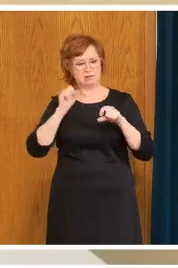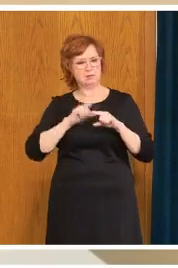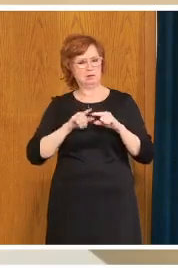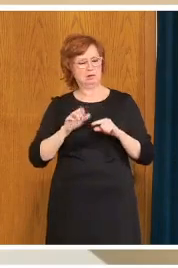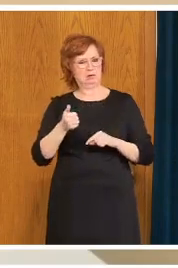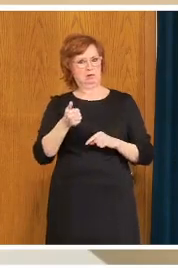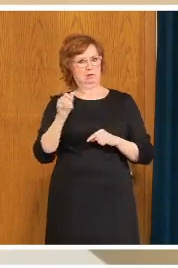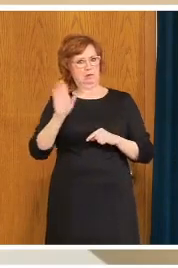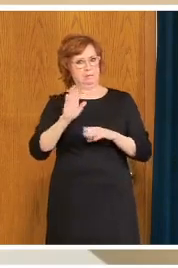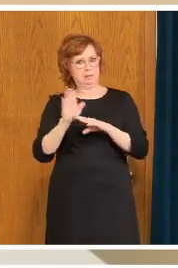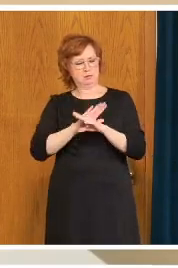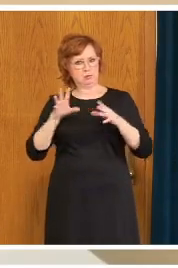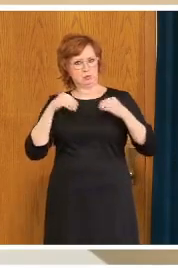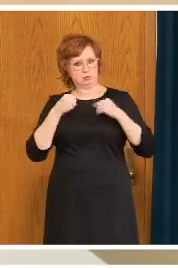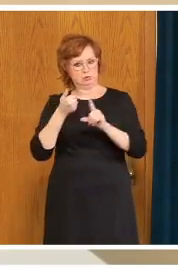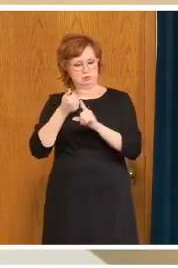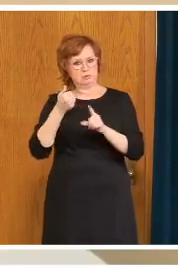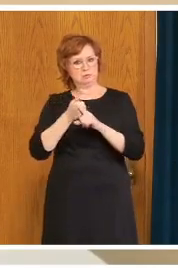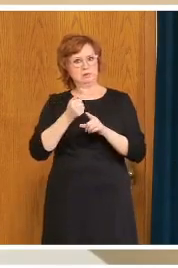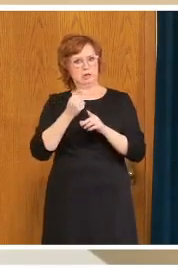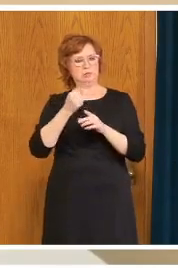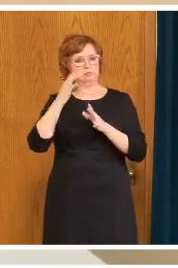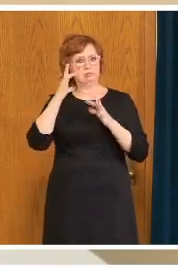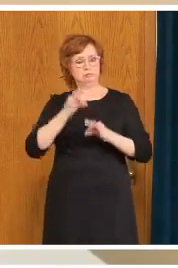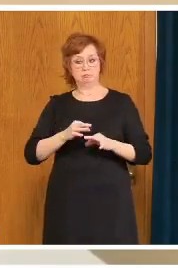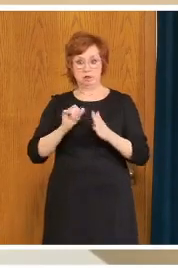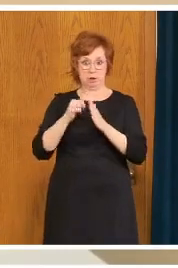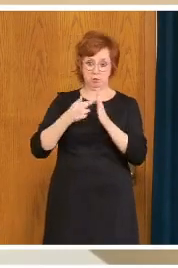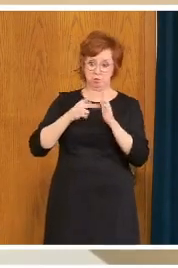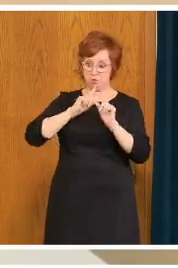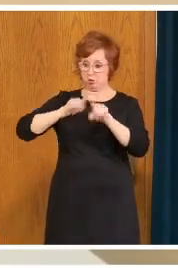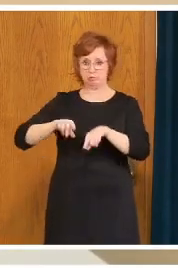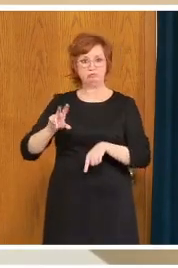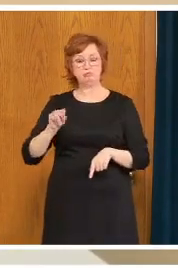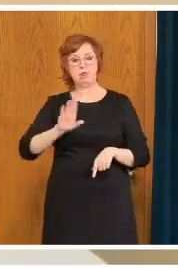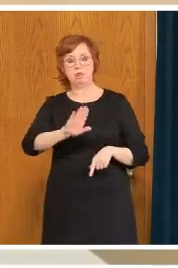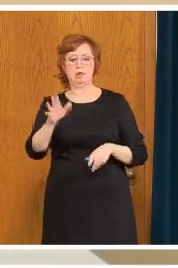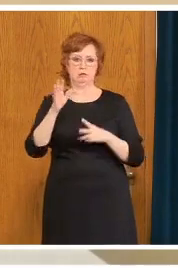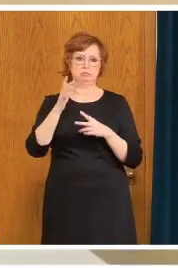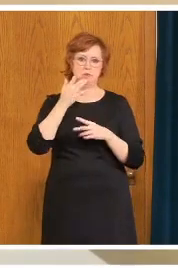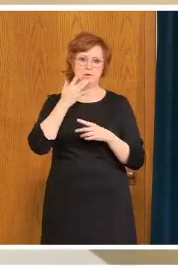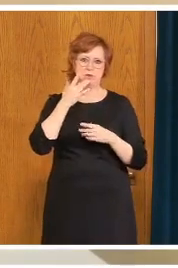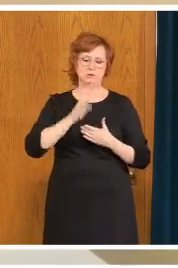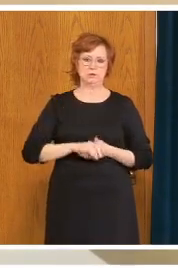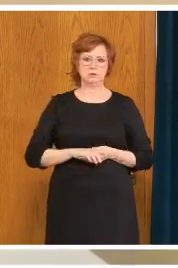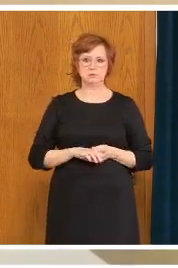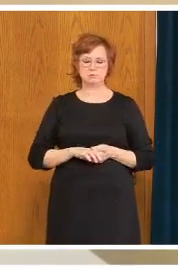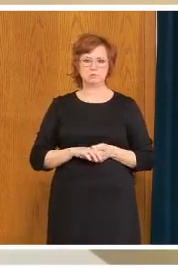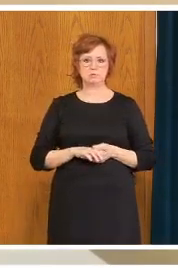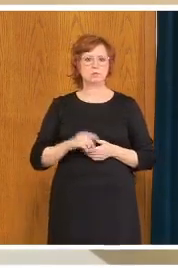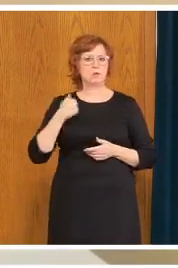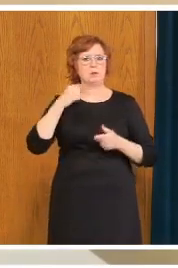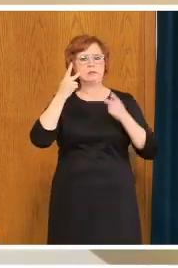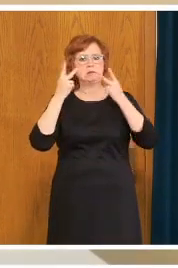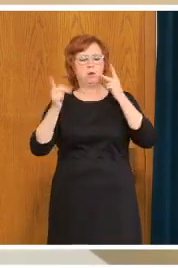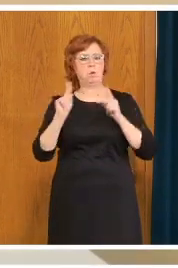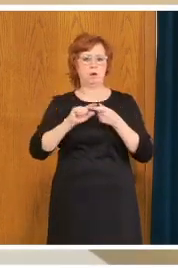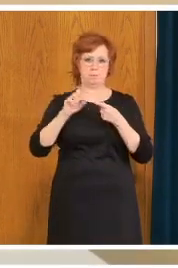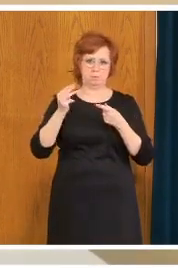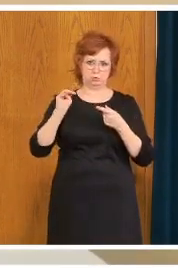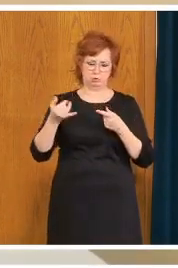takeout, other businesses, retail through curbside pickup. So even though a retail location or restaurant is open, we all must use